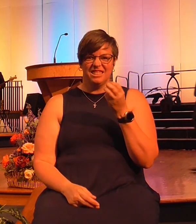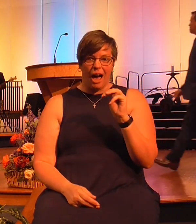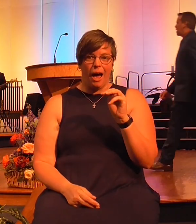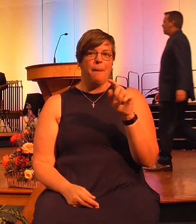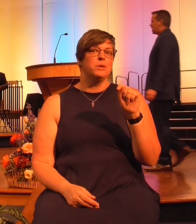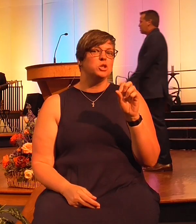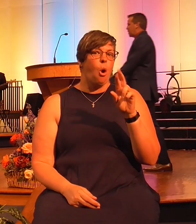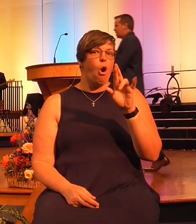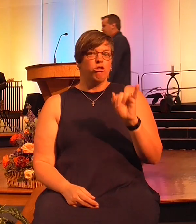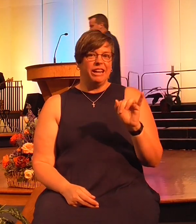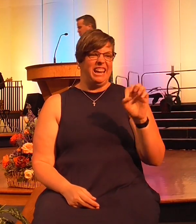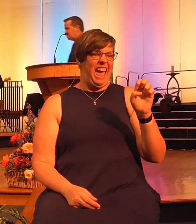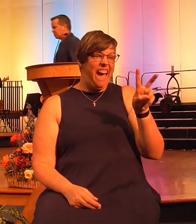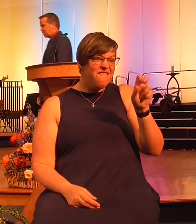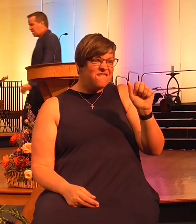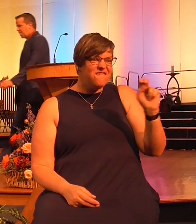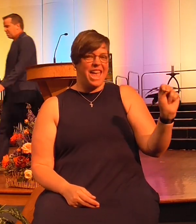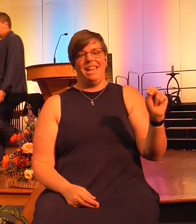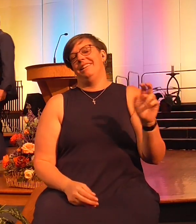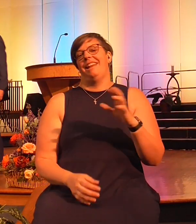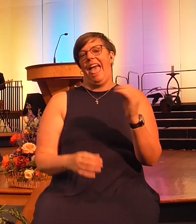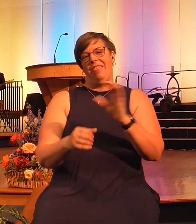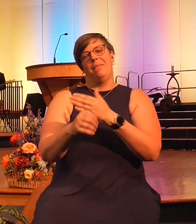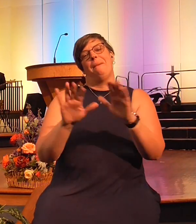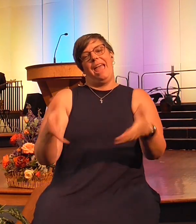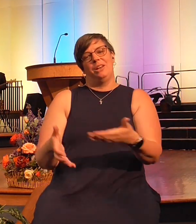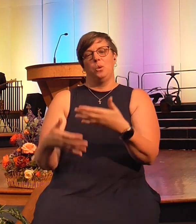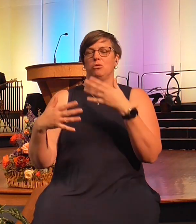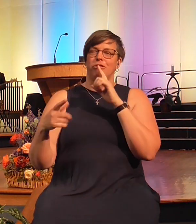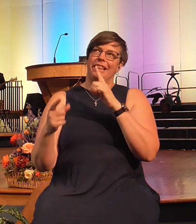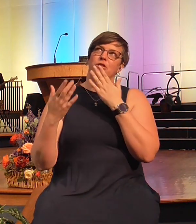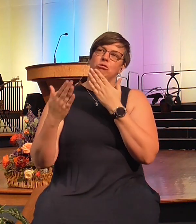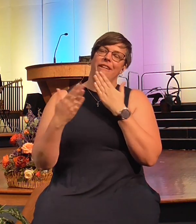Tom, Tori, Evan, Mile High Band, so grateful for them.